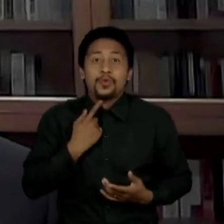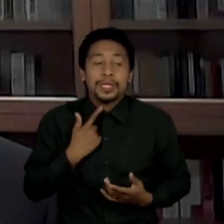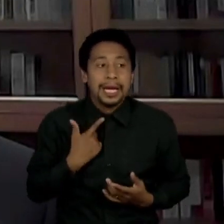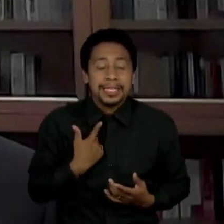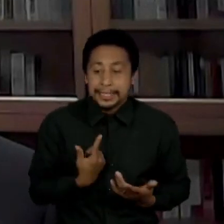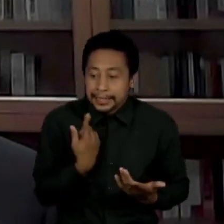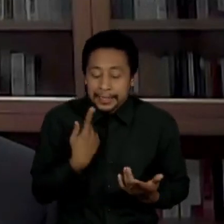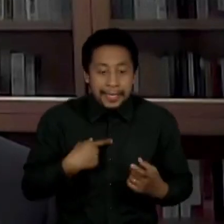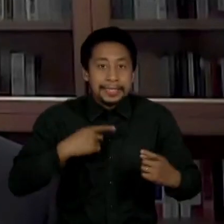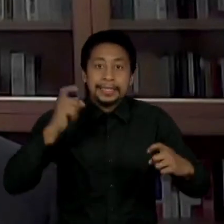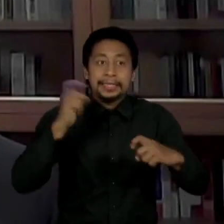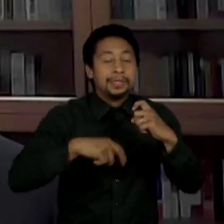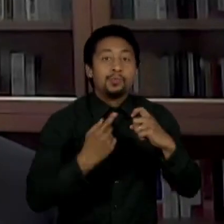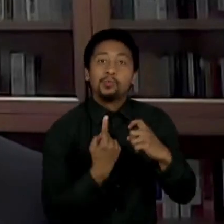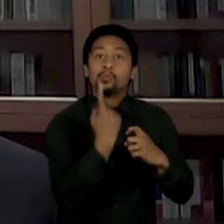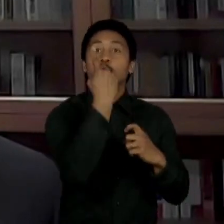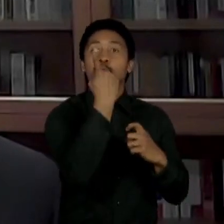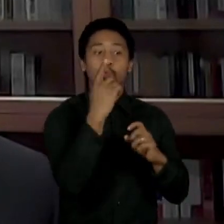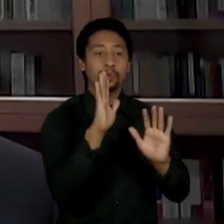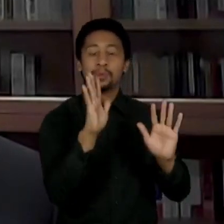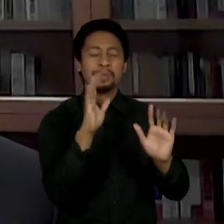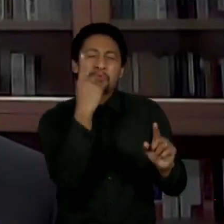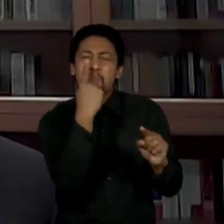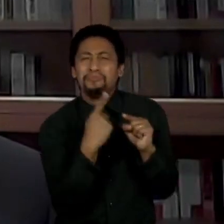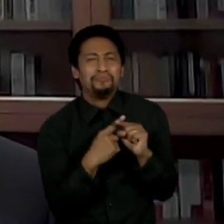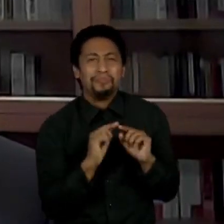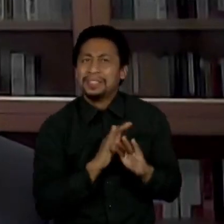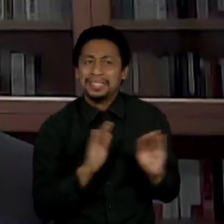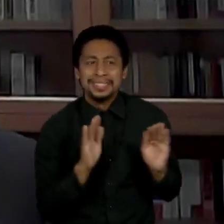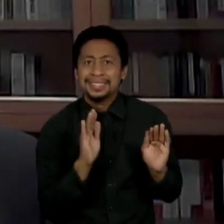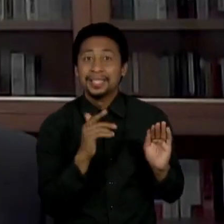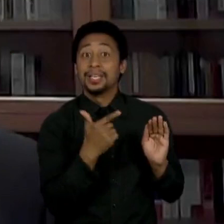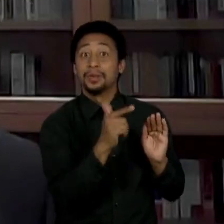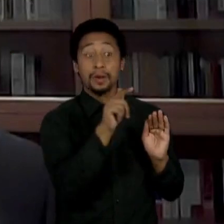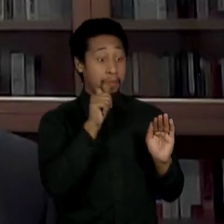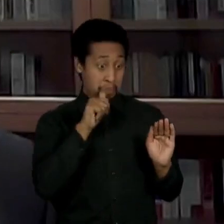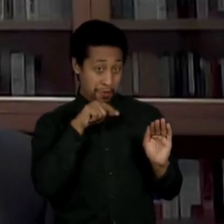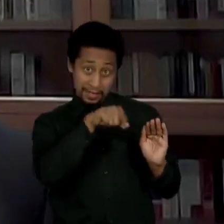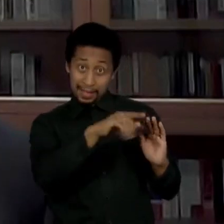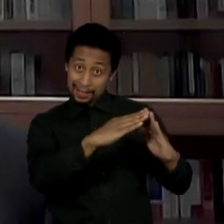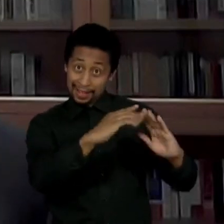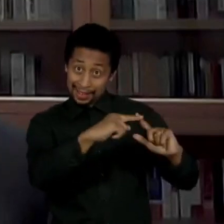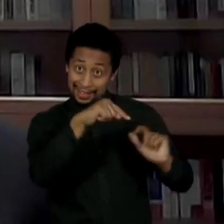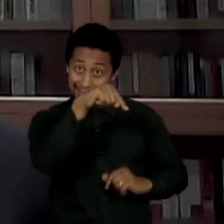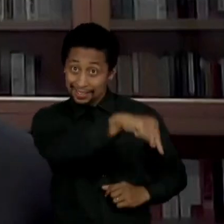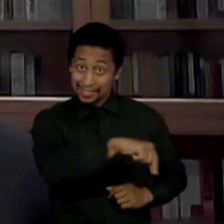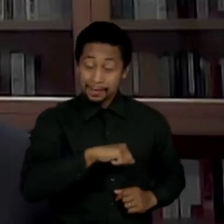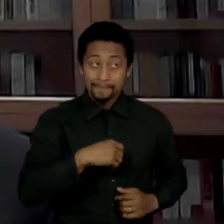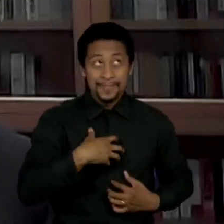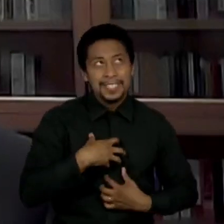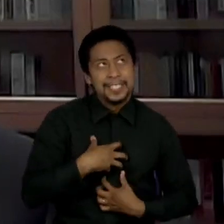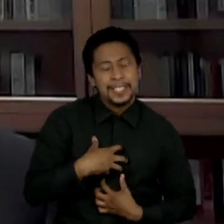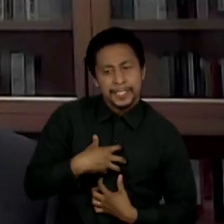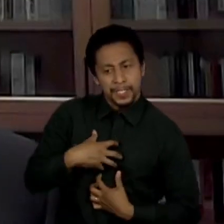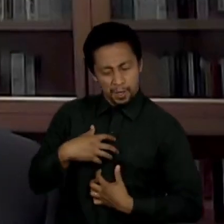sex once with somebody else, and specifically this woman in the church, then I would feel more like a